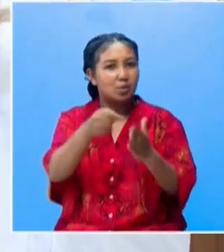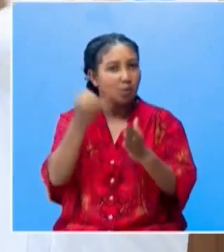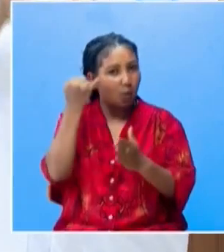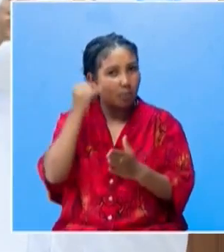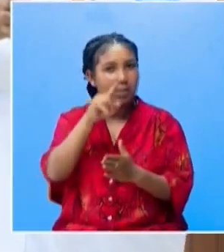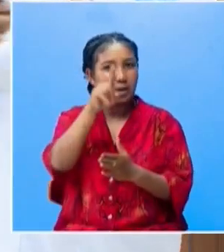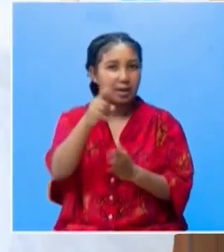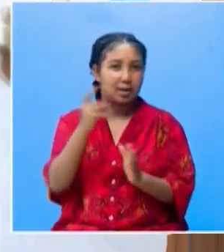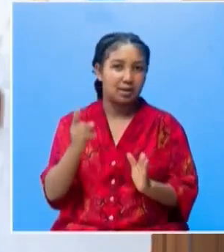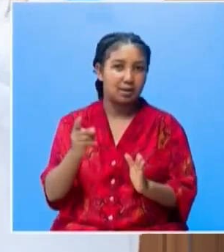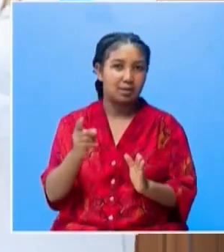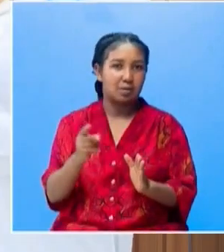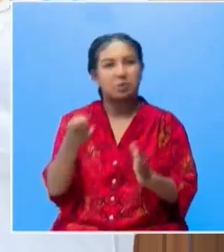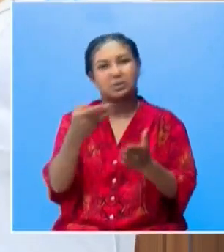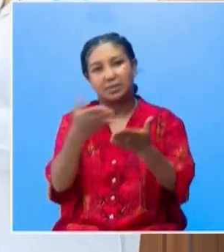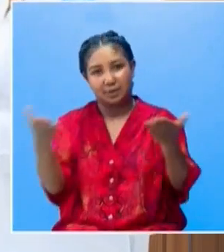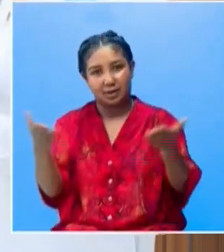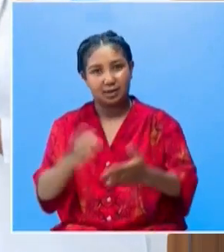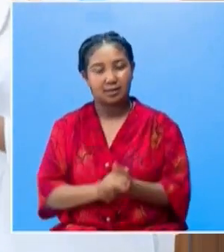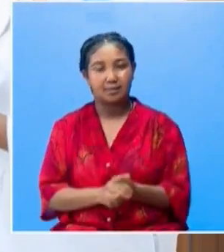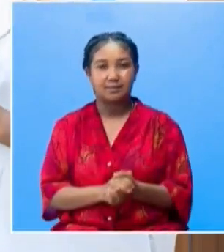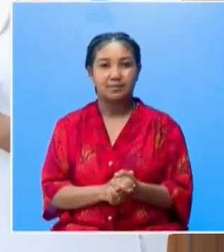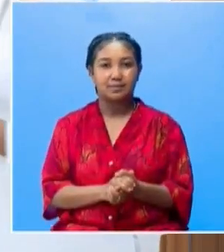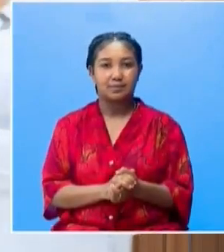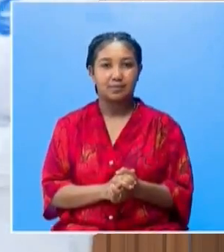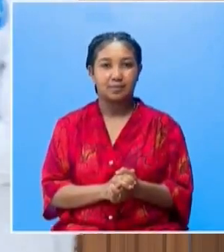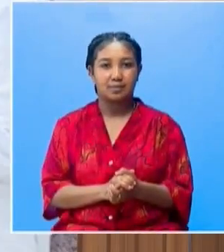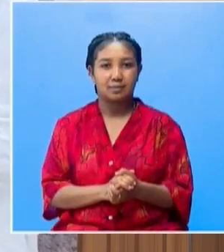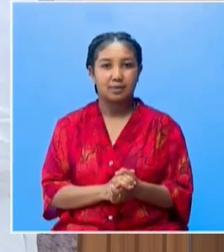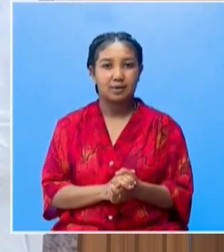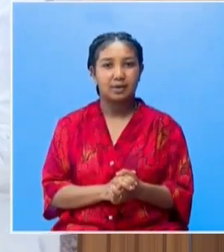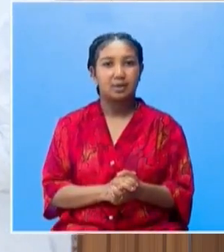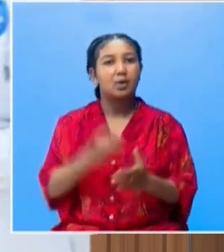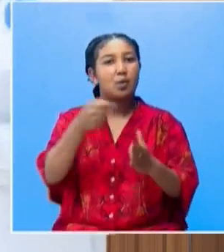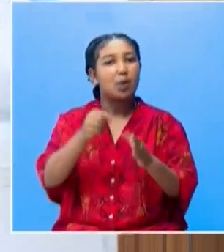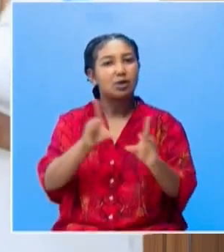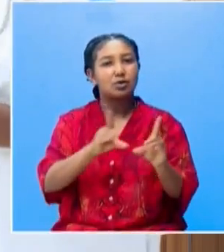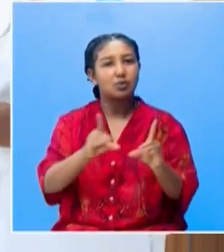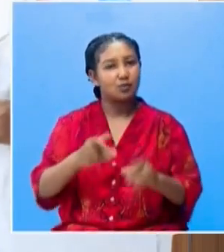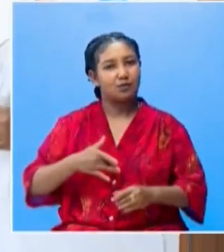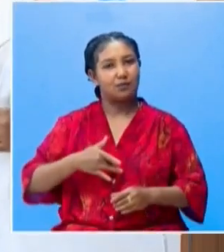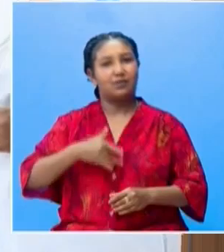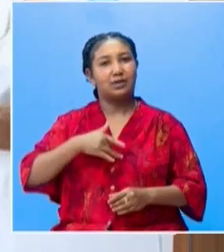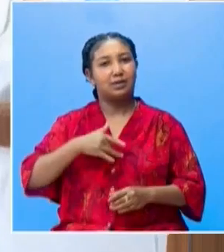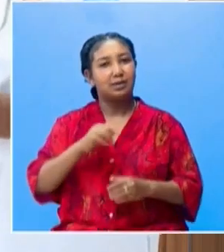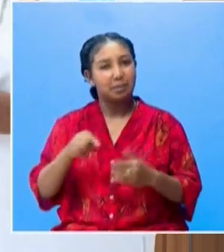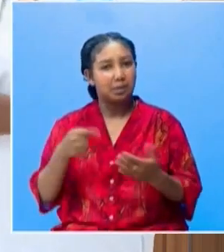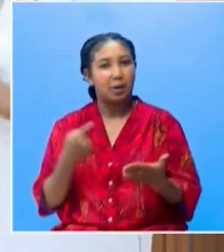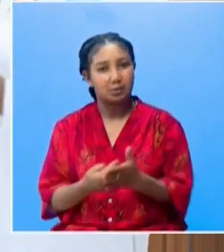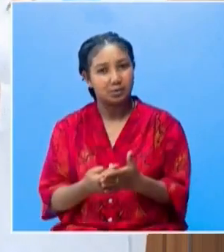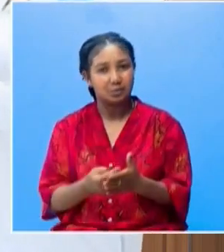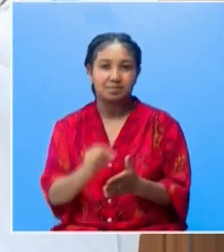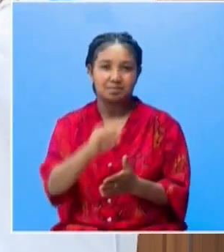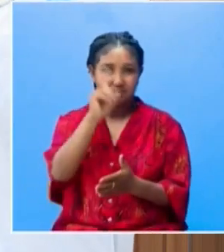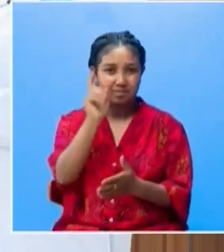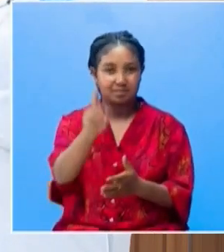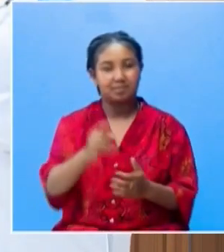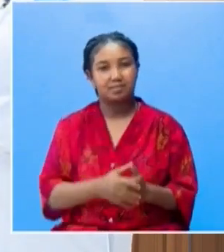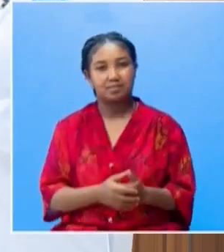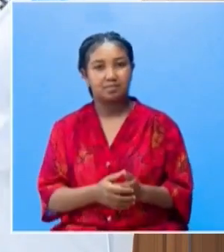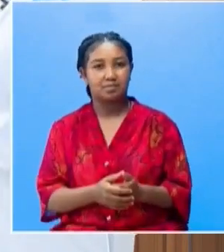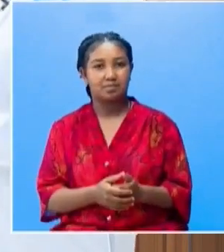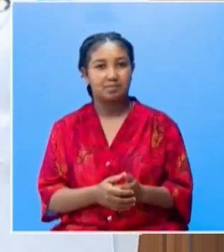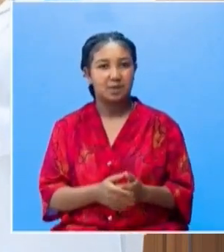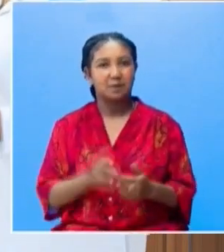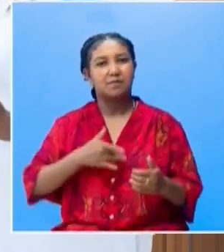opinion on something specific? Okay? What do you feel about asking for the feeling of